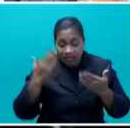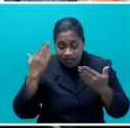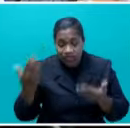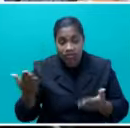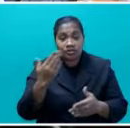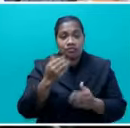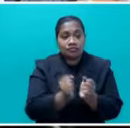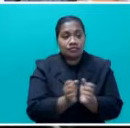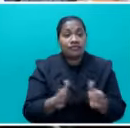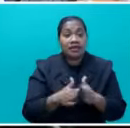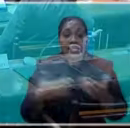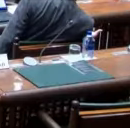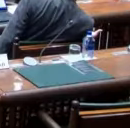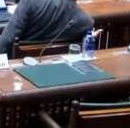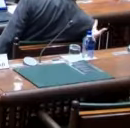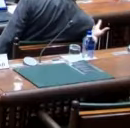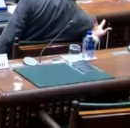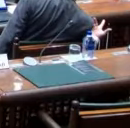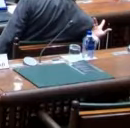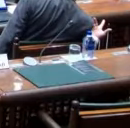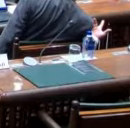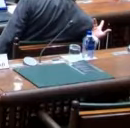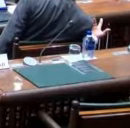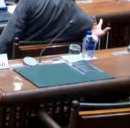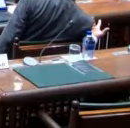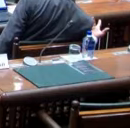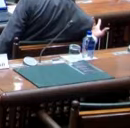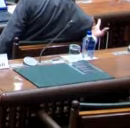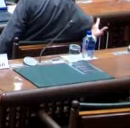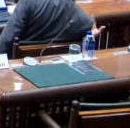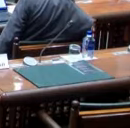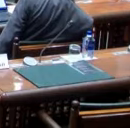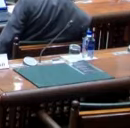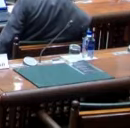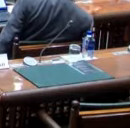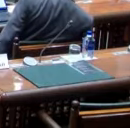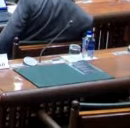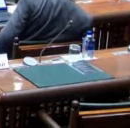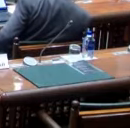to the designated Speaker of the Leader of the Opposition.